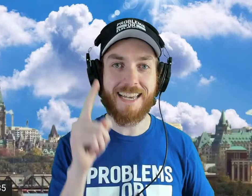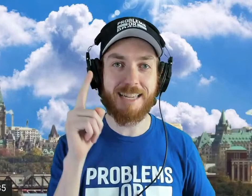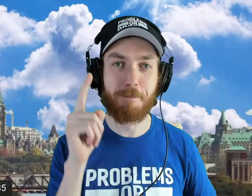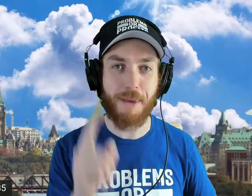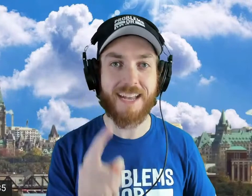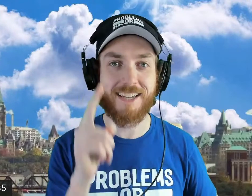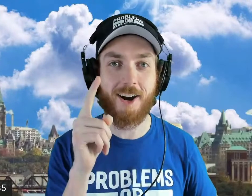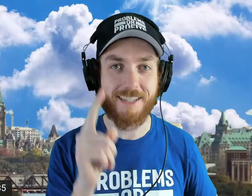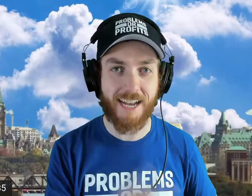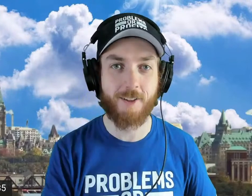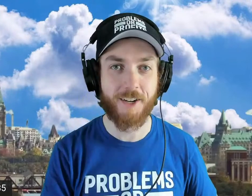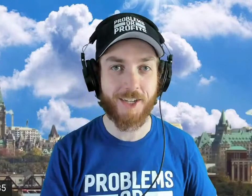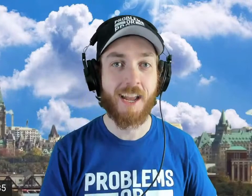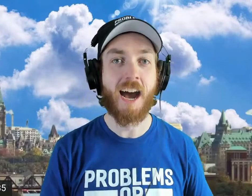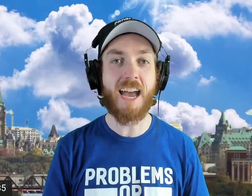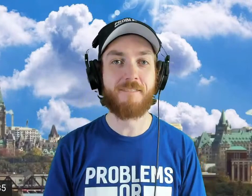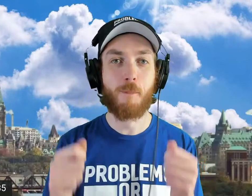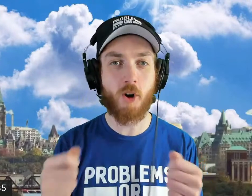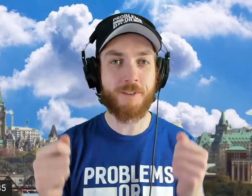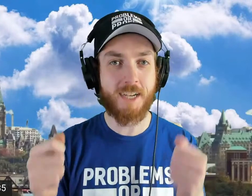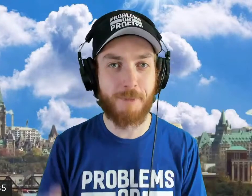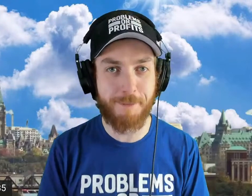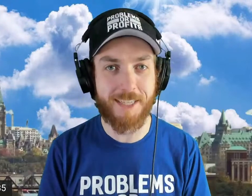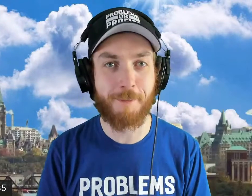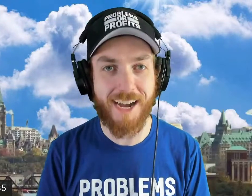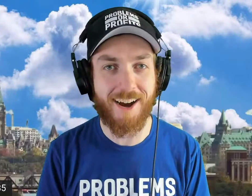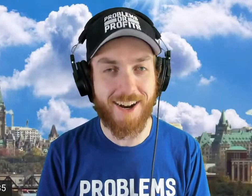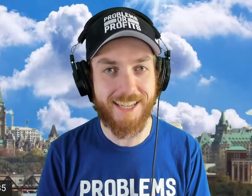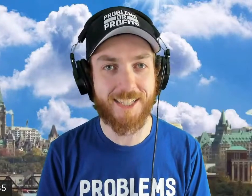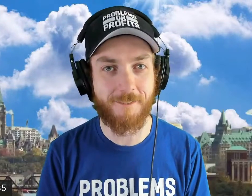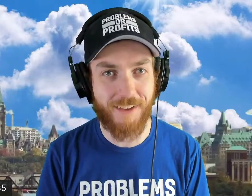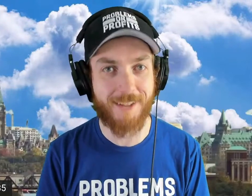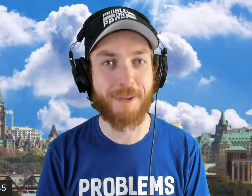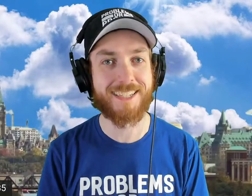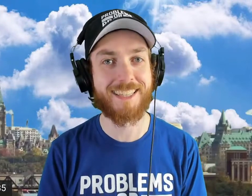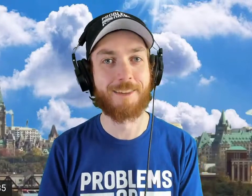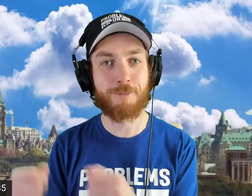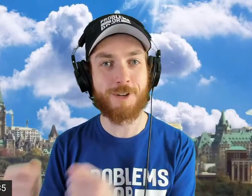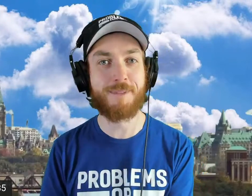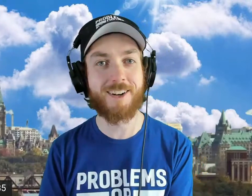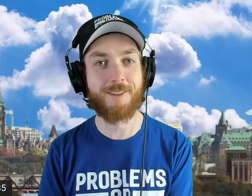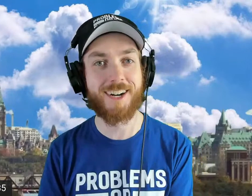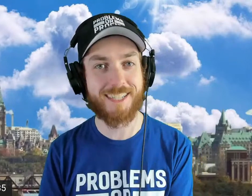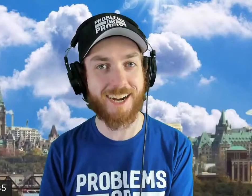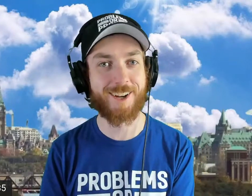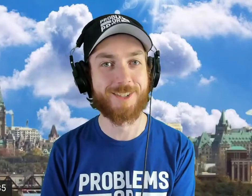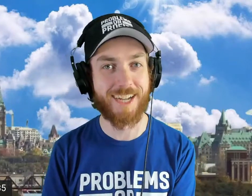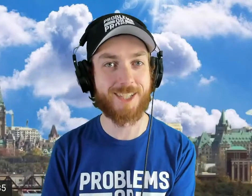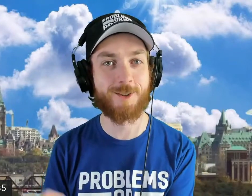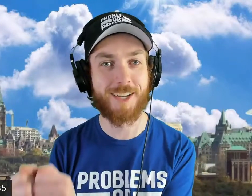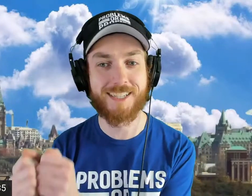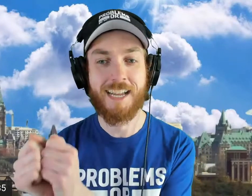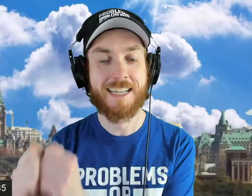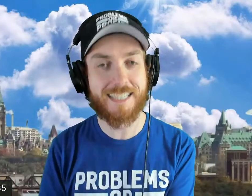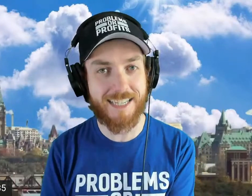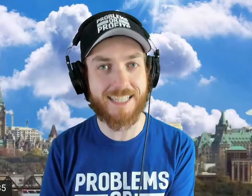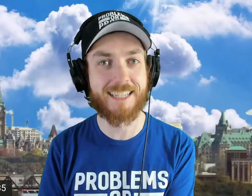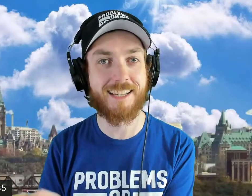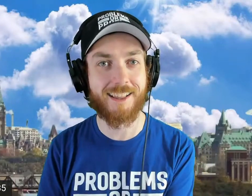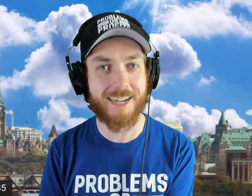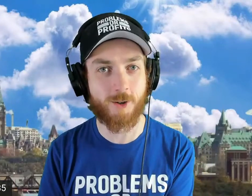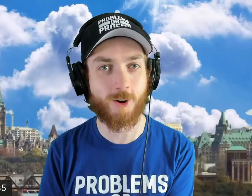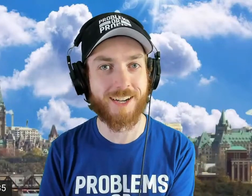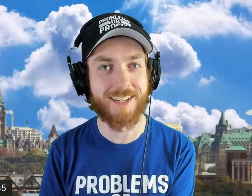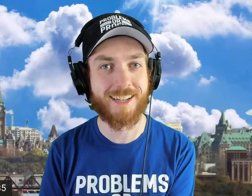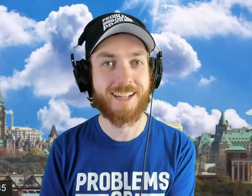me getting baked on television. I have more of a commitment to my audience and fan base than the Premier of Ontario does to his citizens